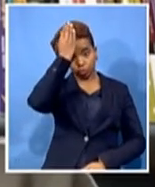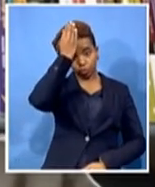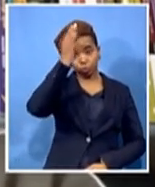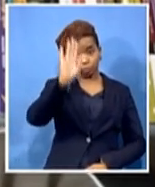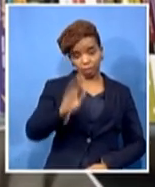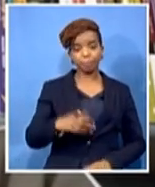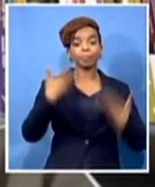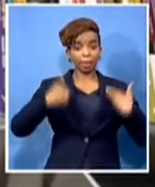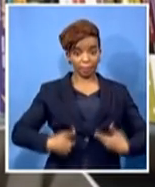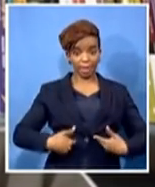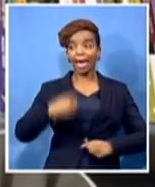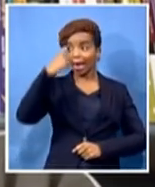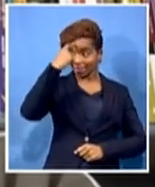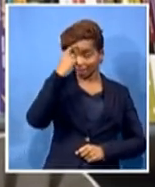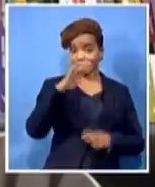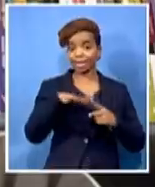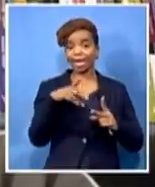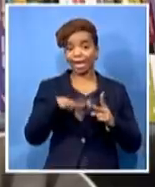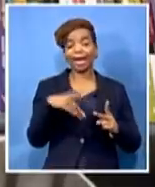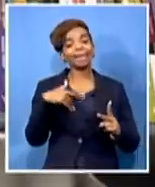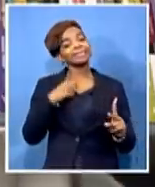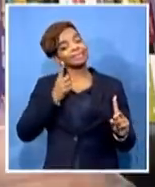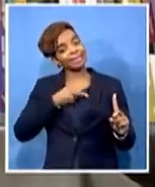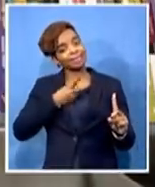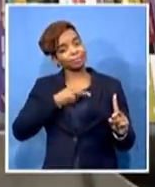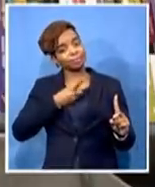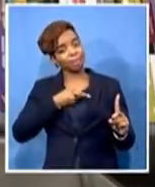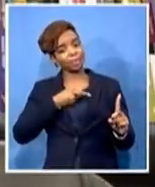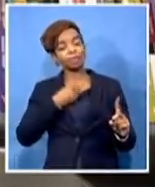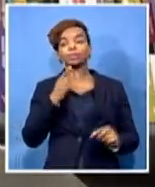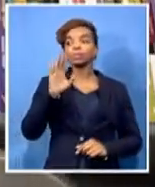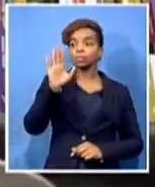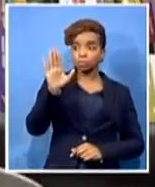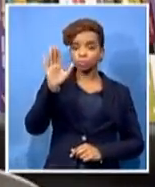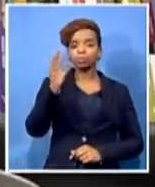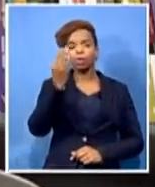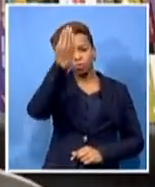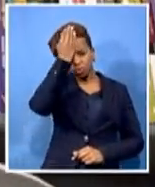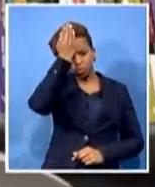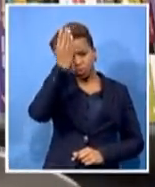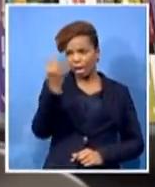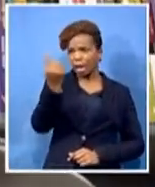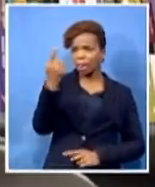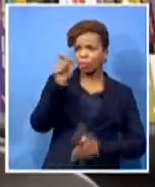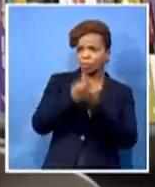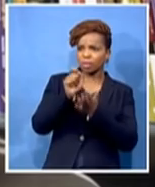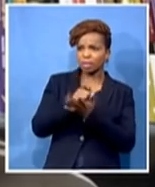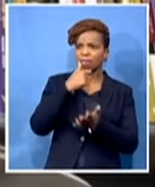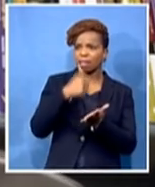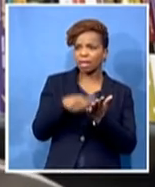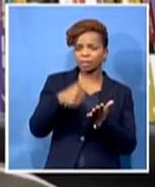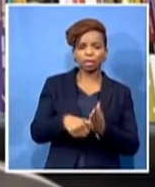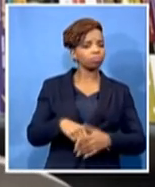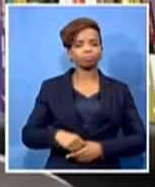not only President Zuma alone who wrote this letter. He had the support of certain people who are also sitting in the